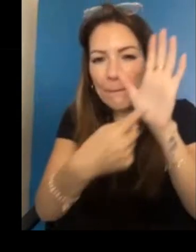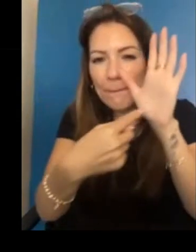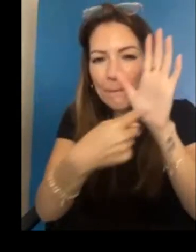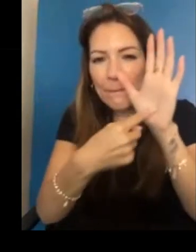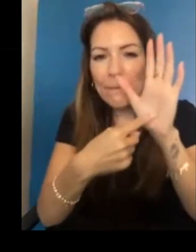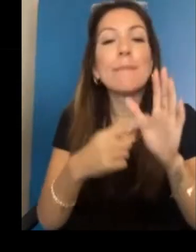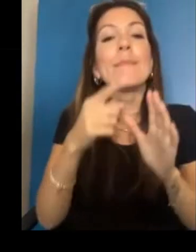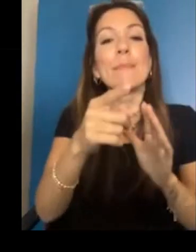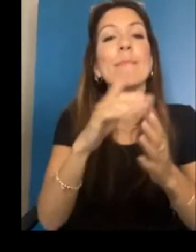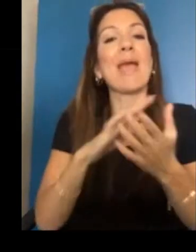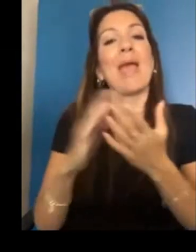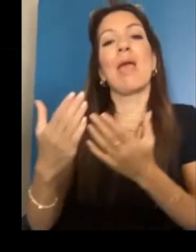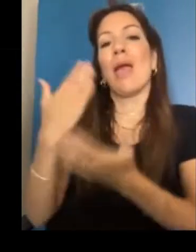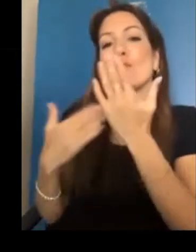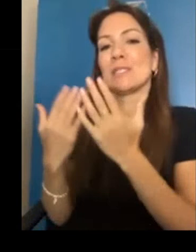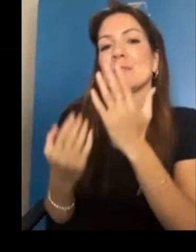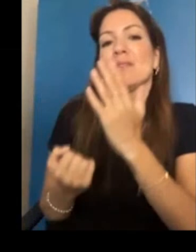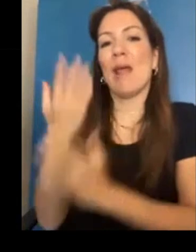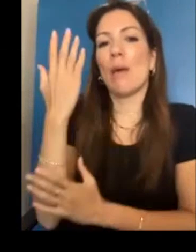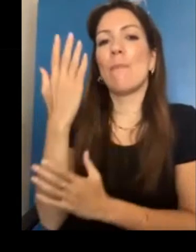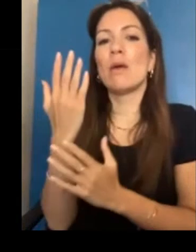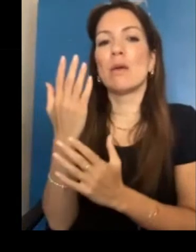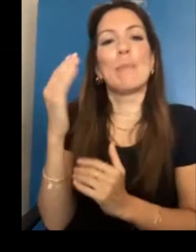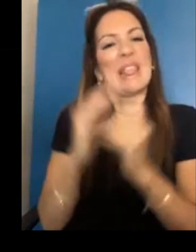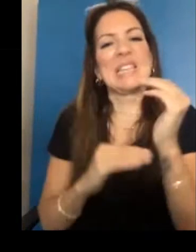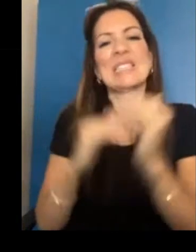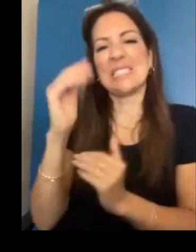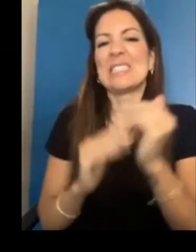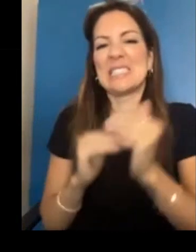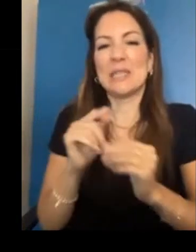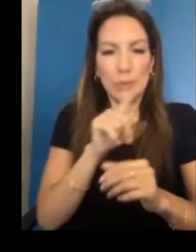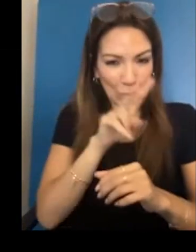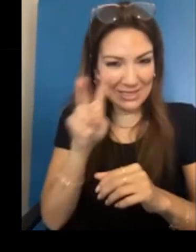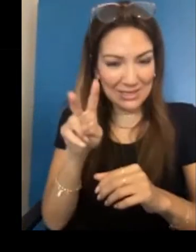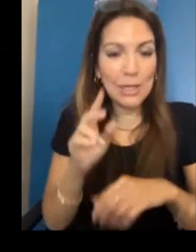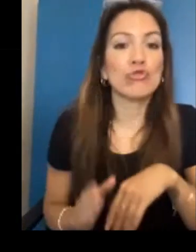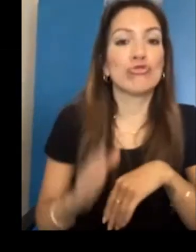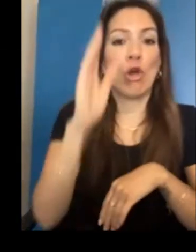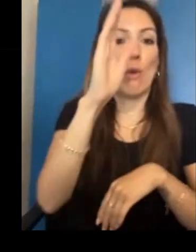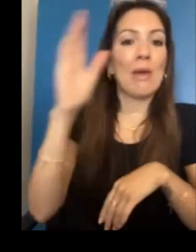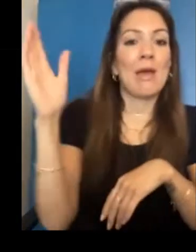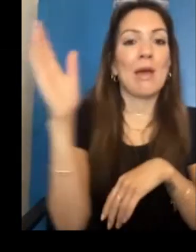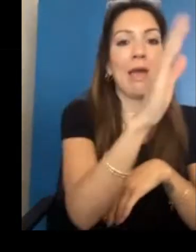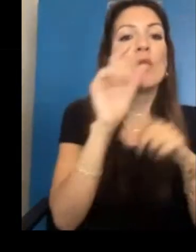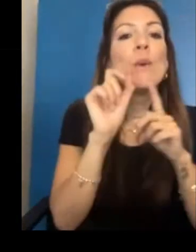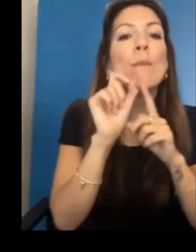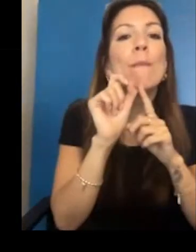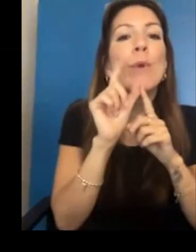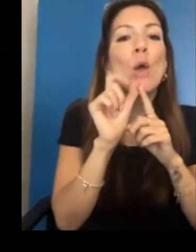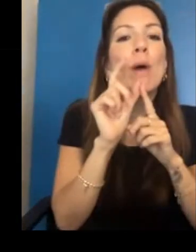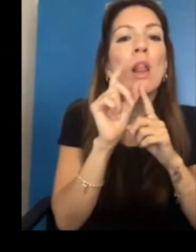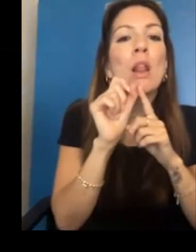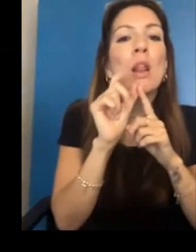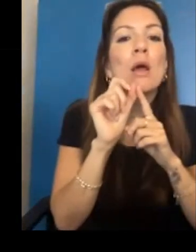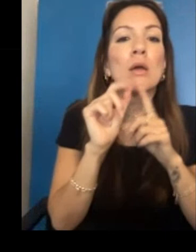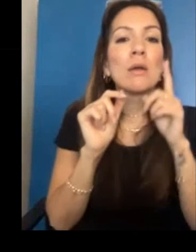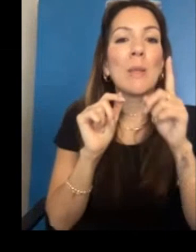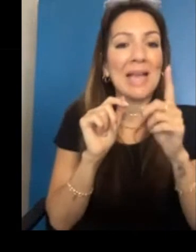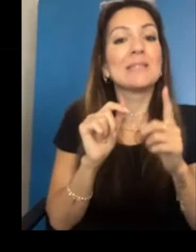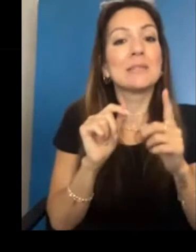by heritage developer City and Country. The little purple square in the top left A, that's the land for the provision of a new